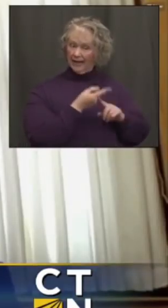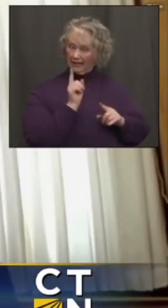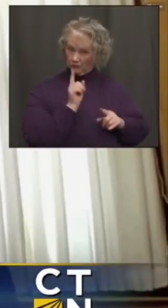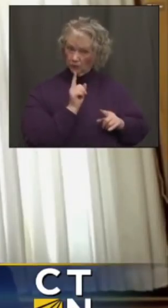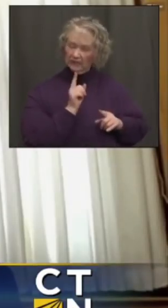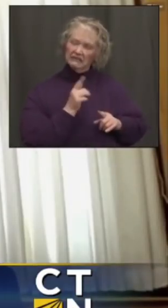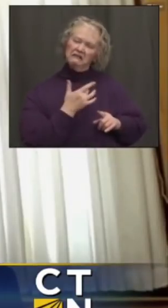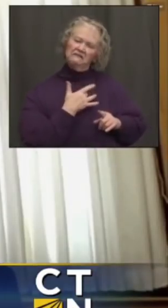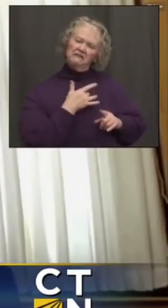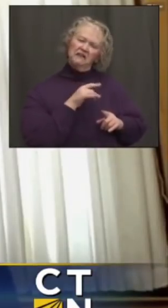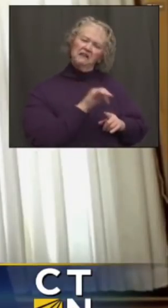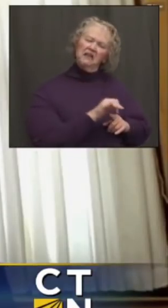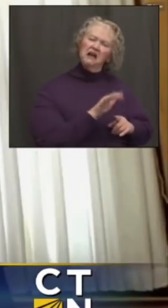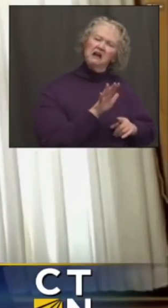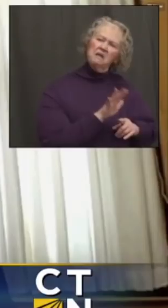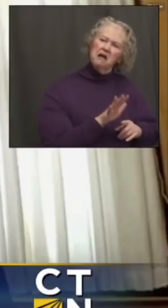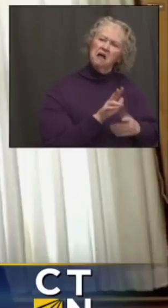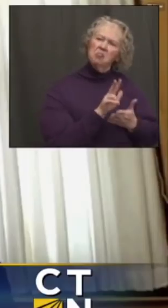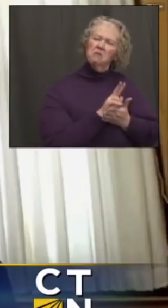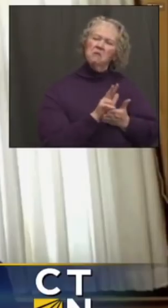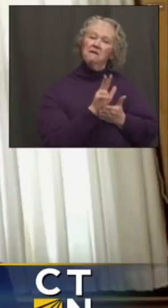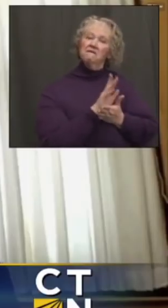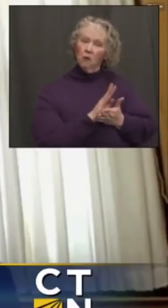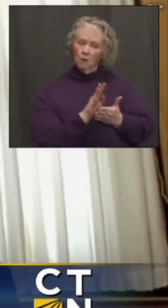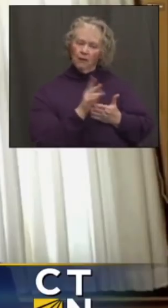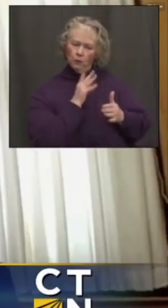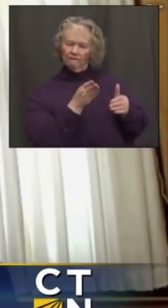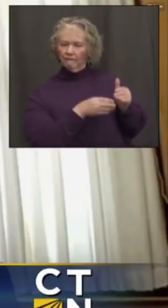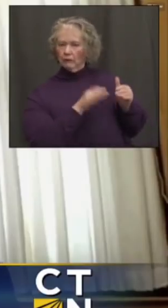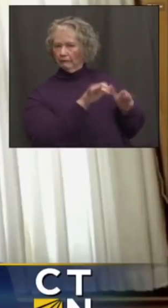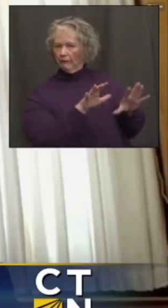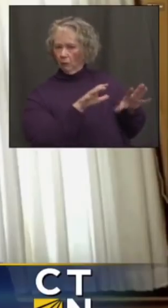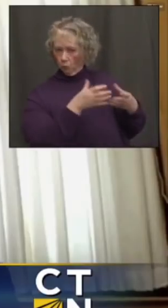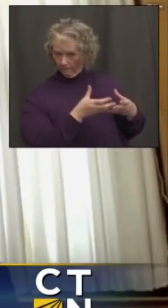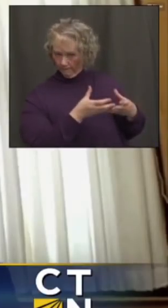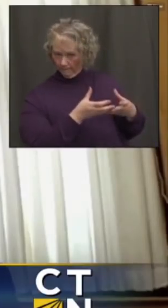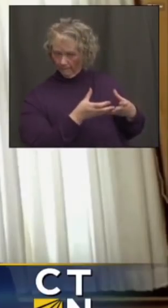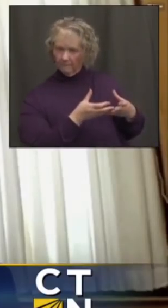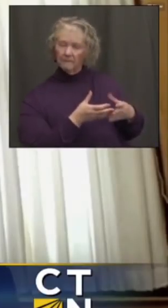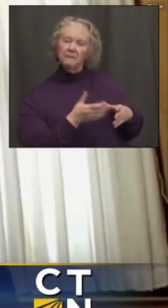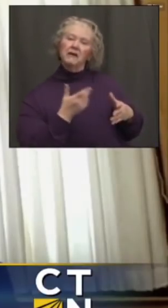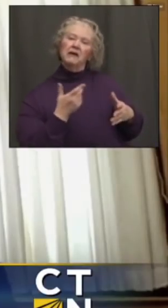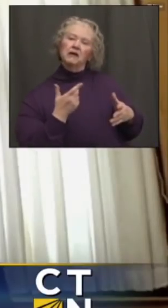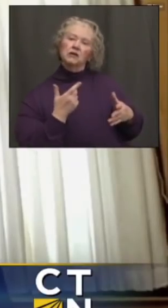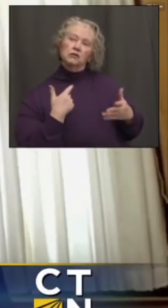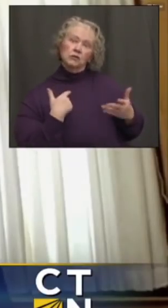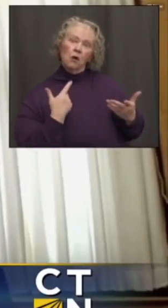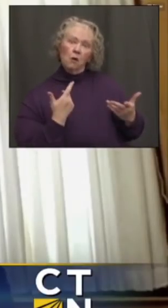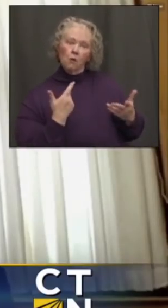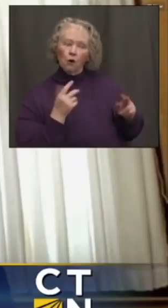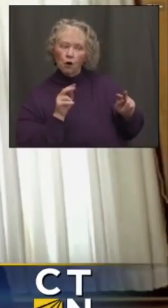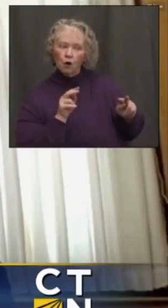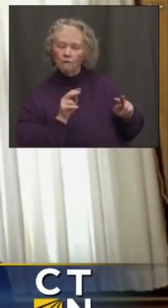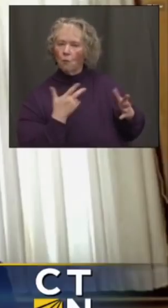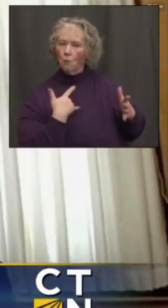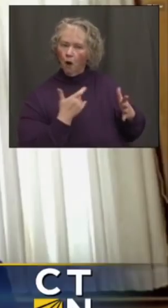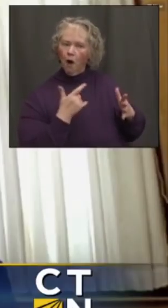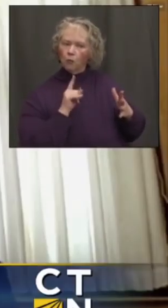well? Yeah, that's my understanding. Josh, do you want to add to that? Yeah, as the governor announced when we opened up to 65 and